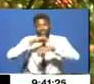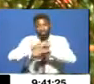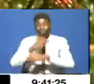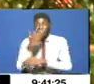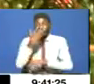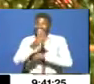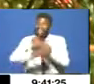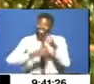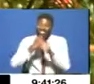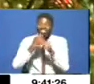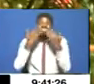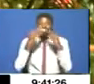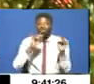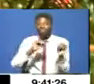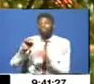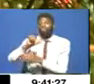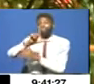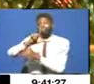went to Lugulu in